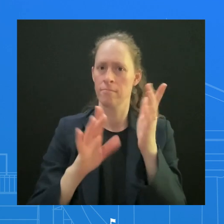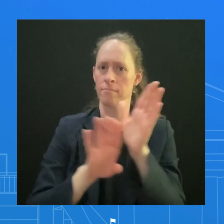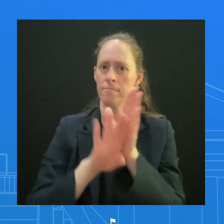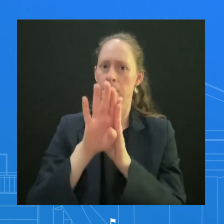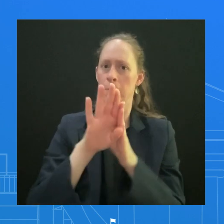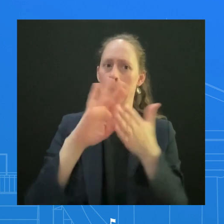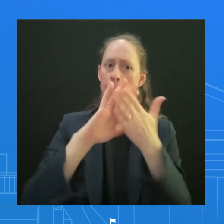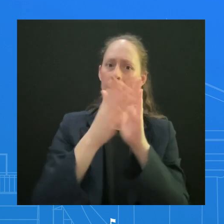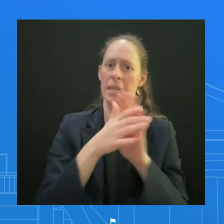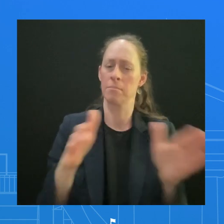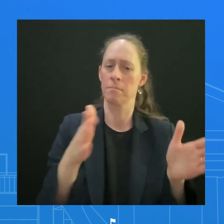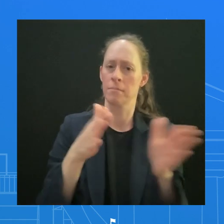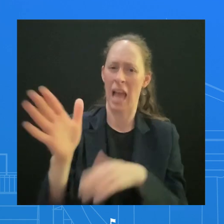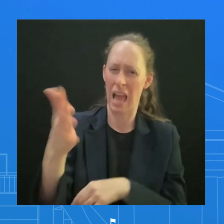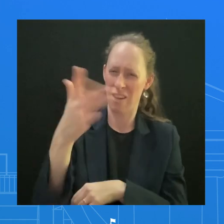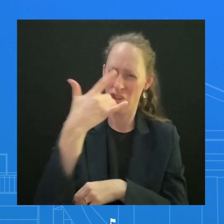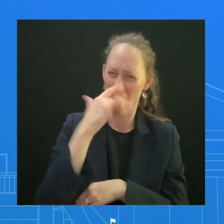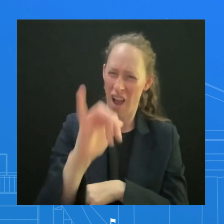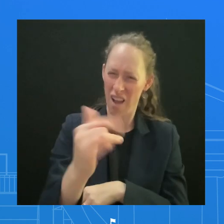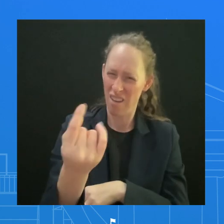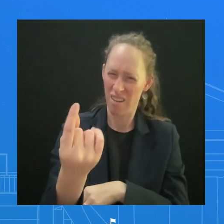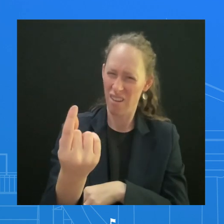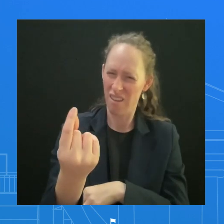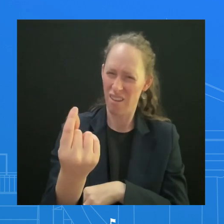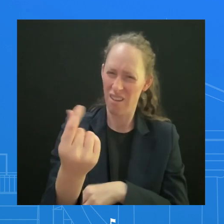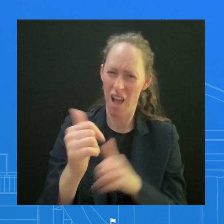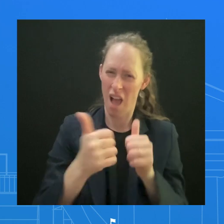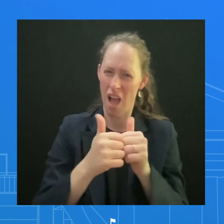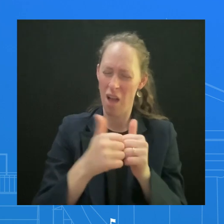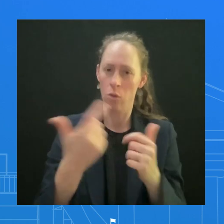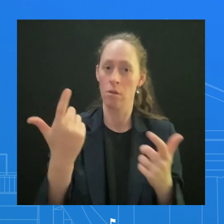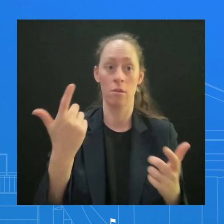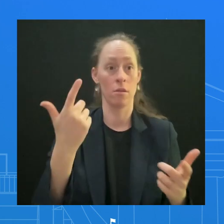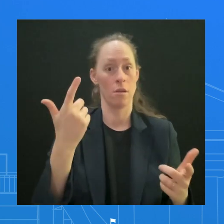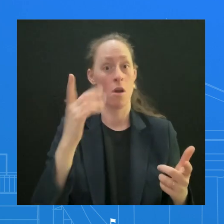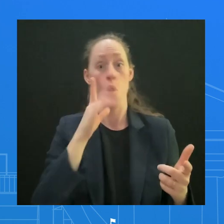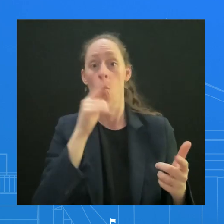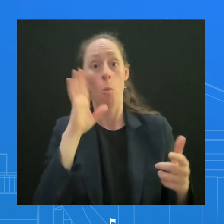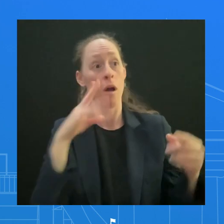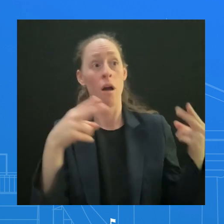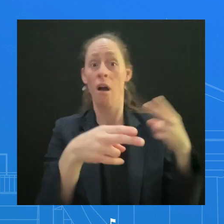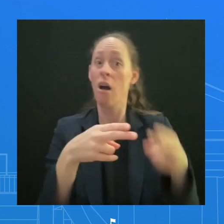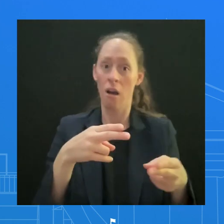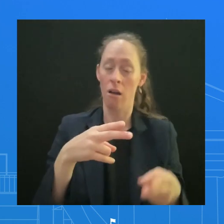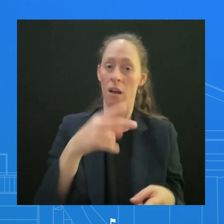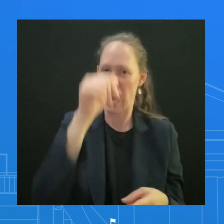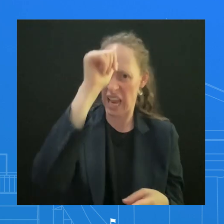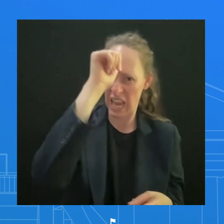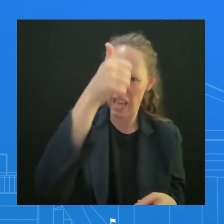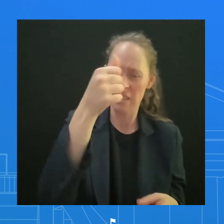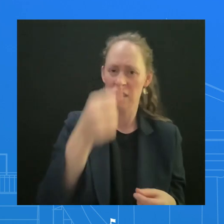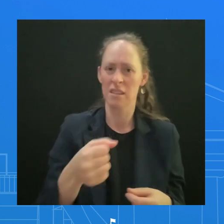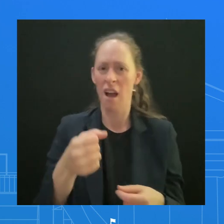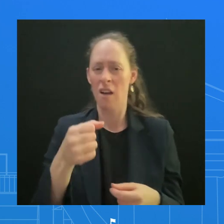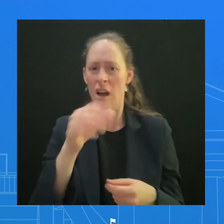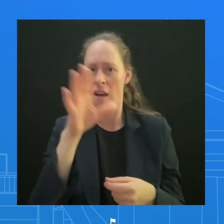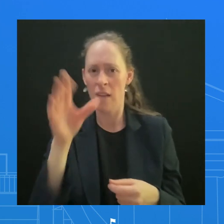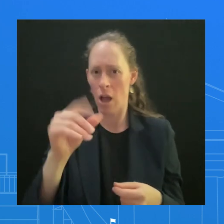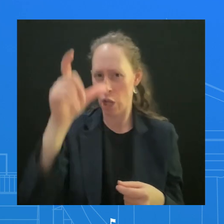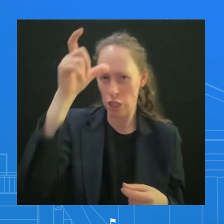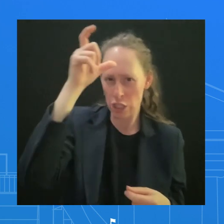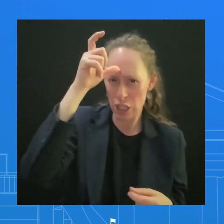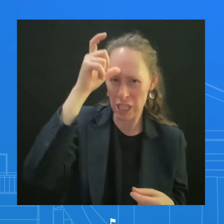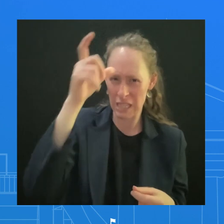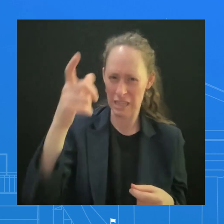Brazil, India, South Africa, and Turkey? And does the White House believe some progress can be made during this weekend? Yeah, my answer is going to be pretty